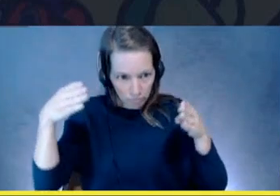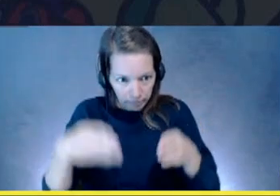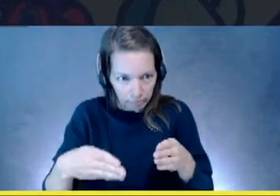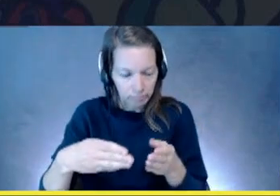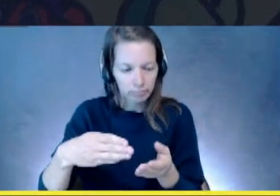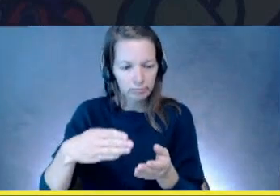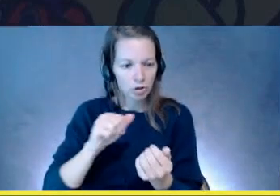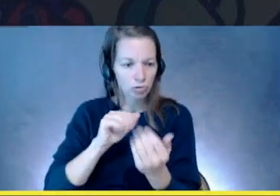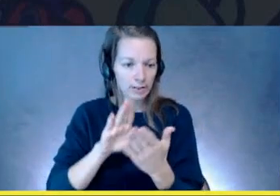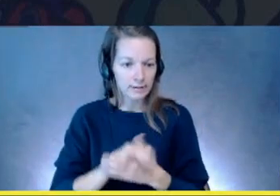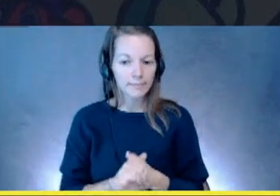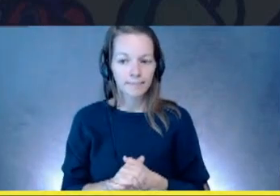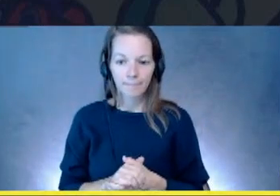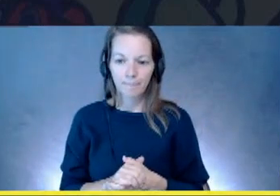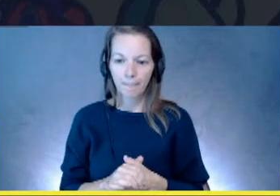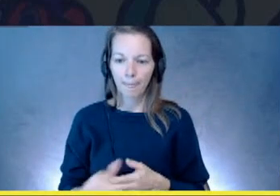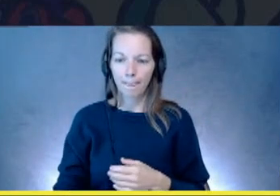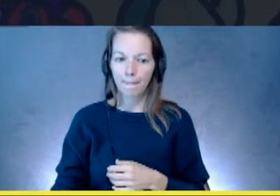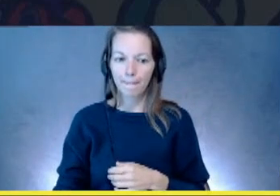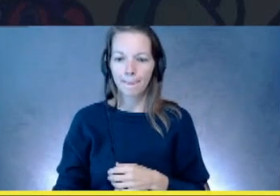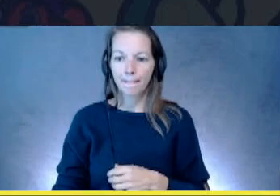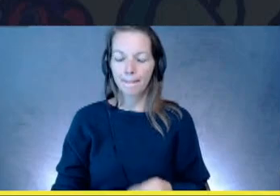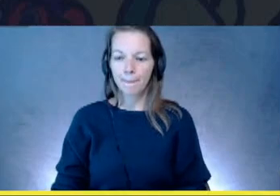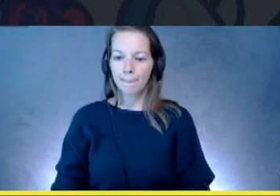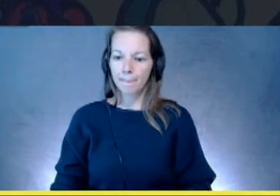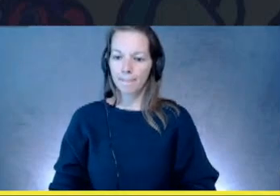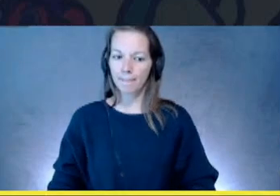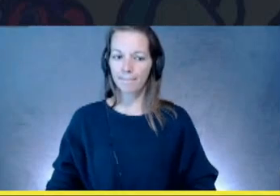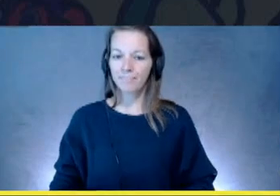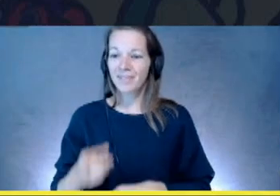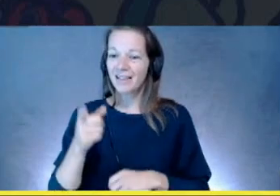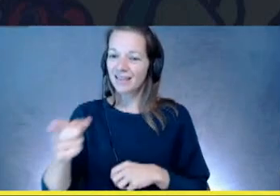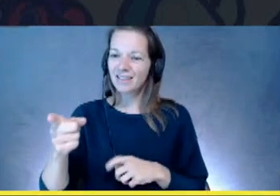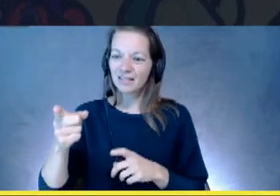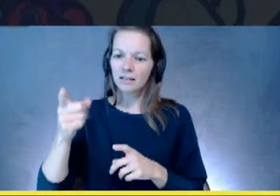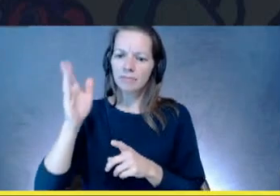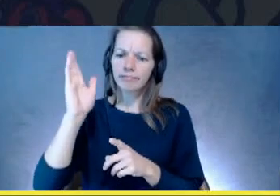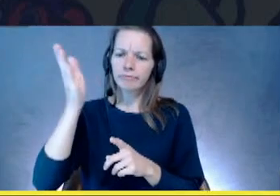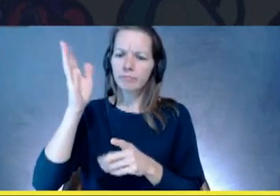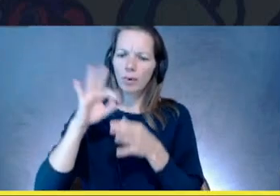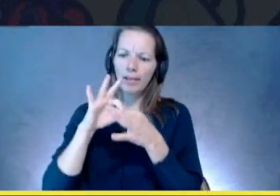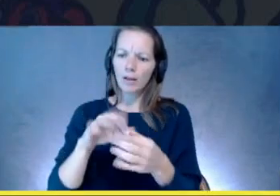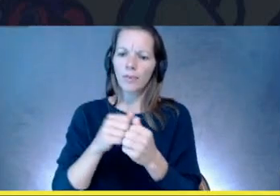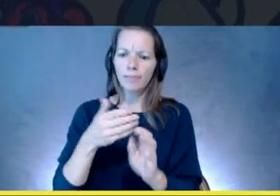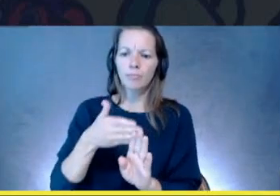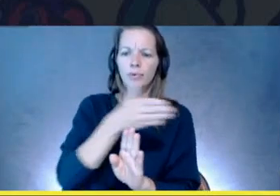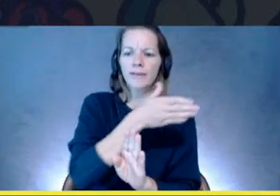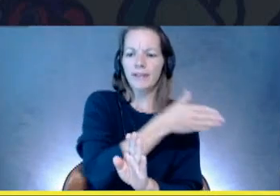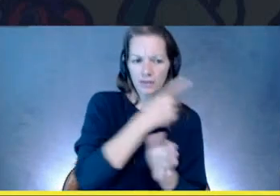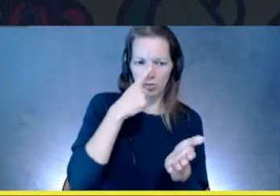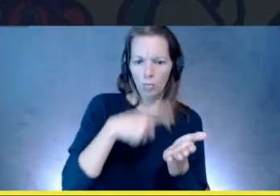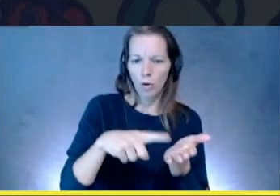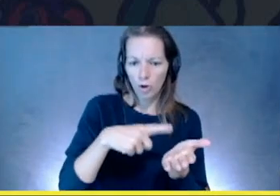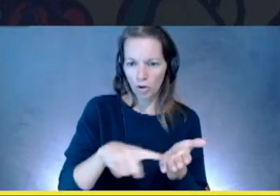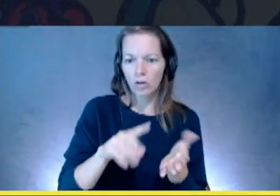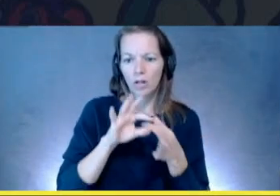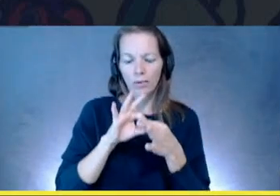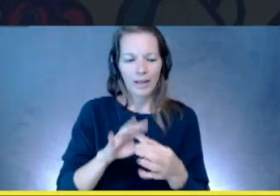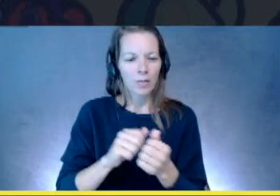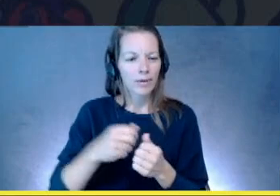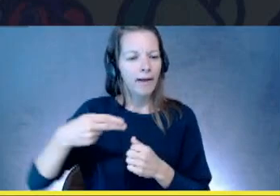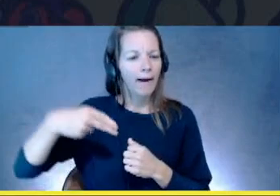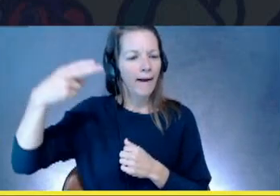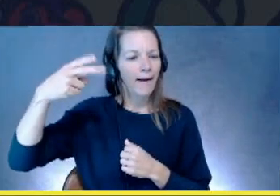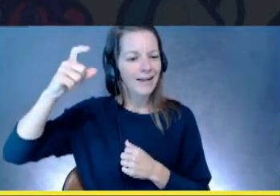slide. So this work was motivated by some previous work we have done looking at high need patient groups. And those